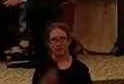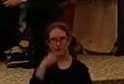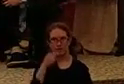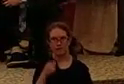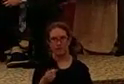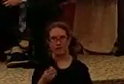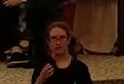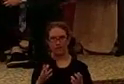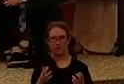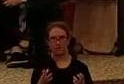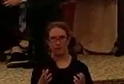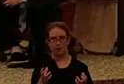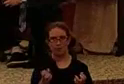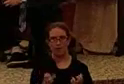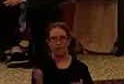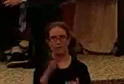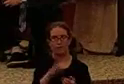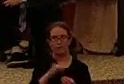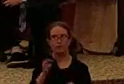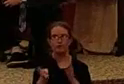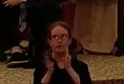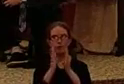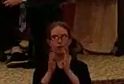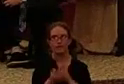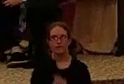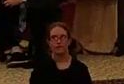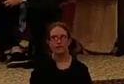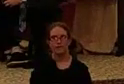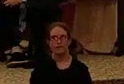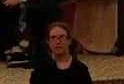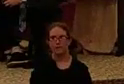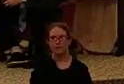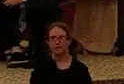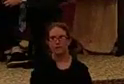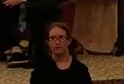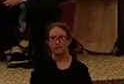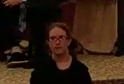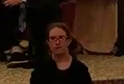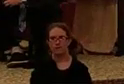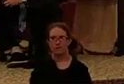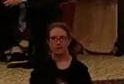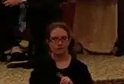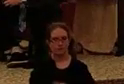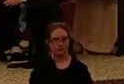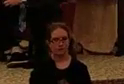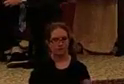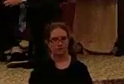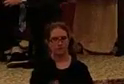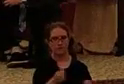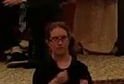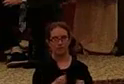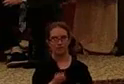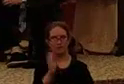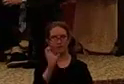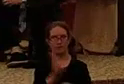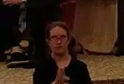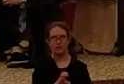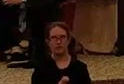He said, I want this Holy Ghost you're talking about. And so they turned around and brought him back to the